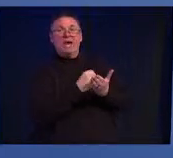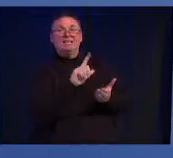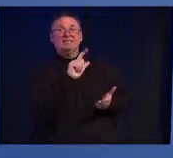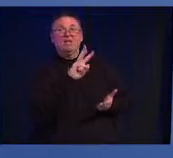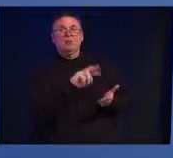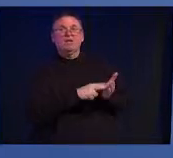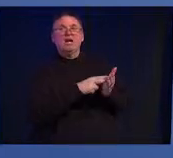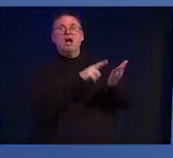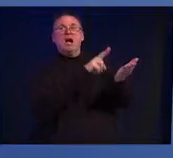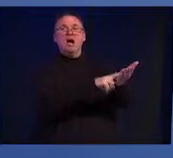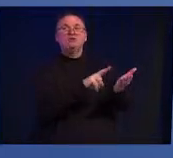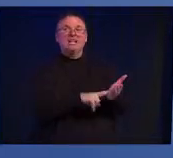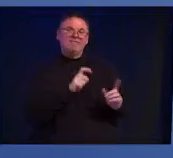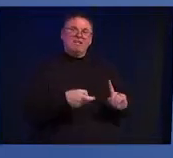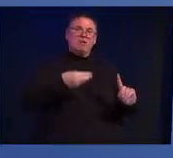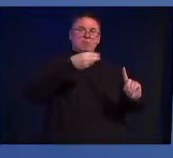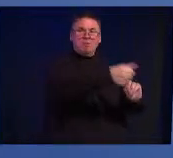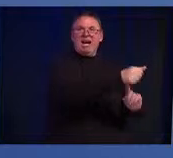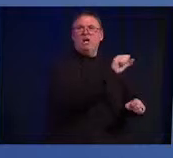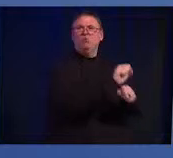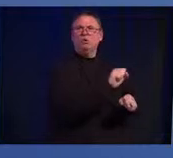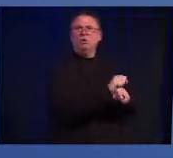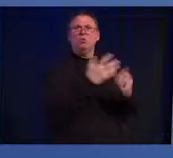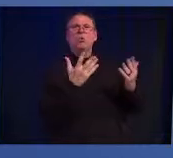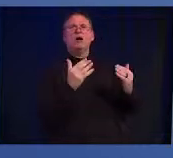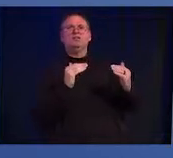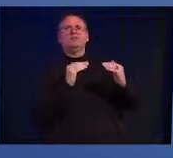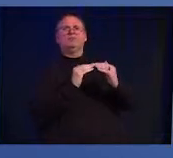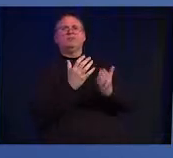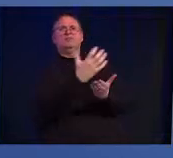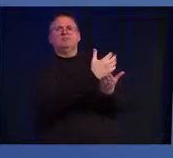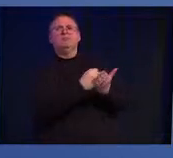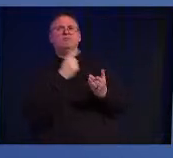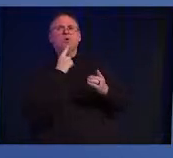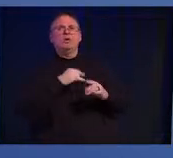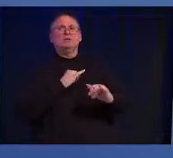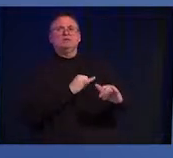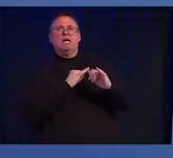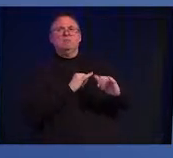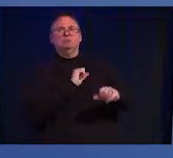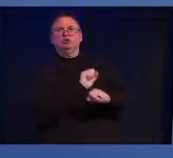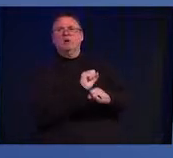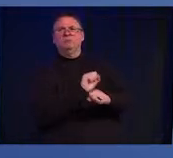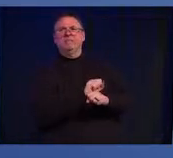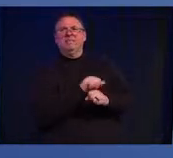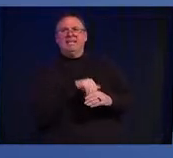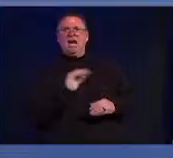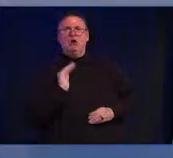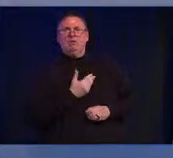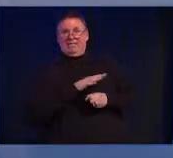workers at least the prevailing wage and benefits for similar projects in the area. Mr. Braun,